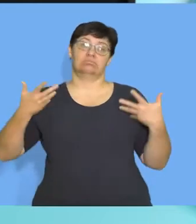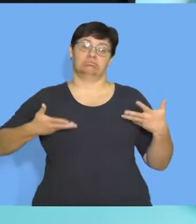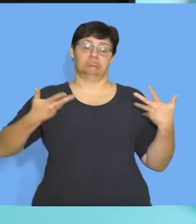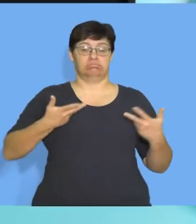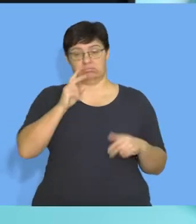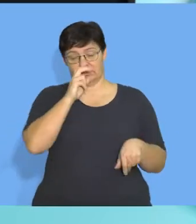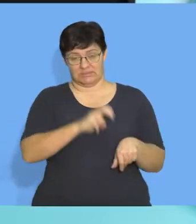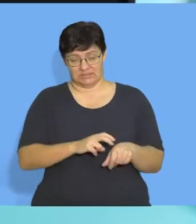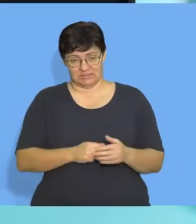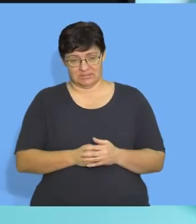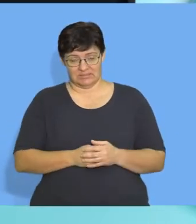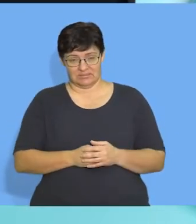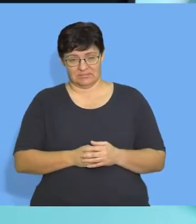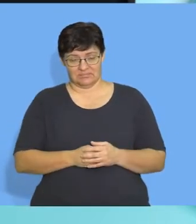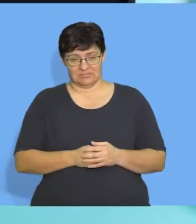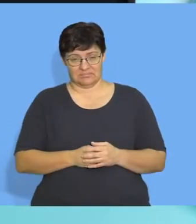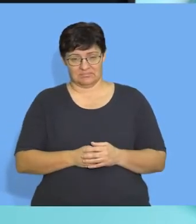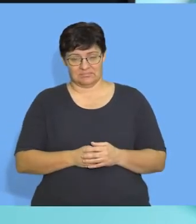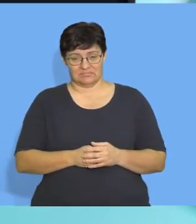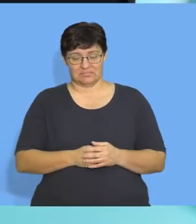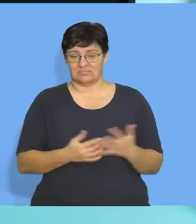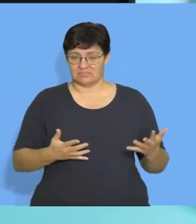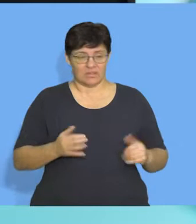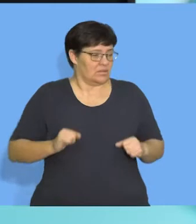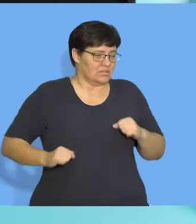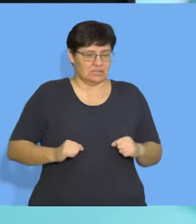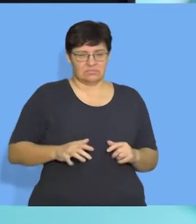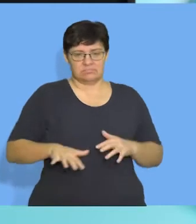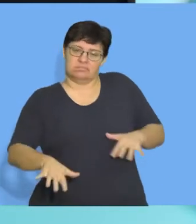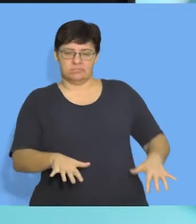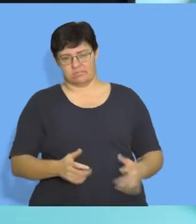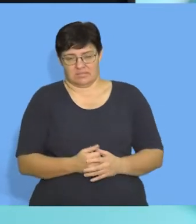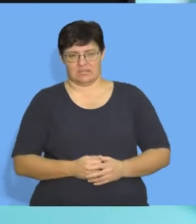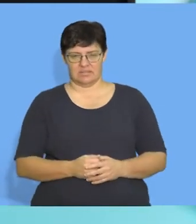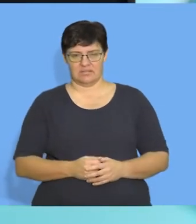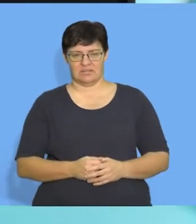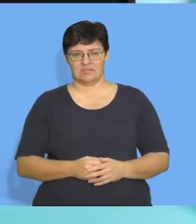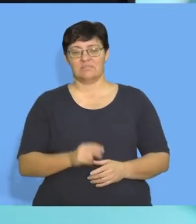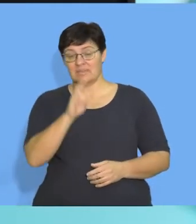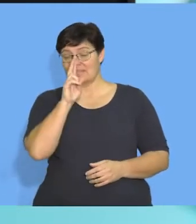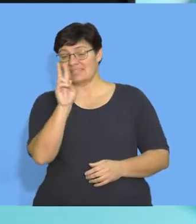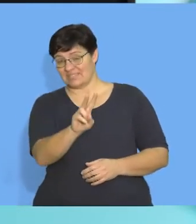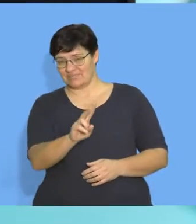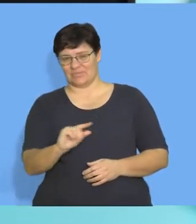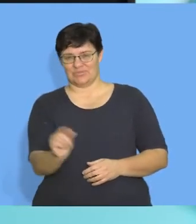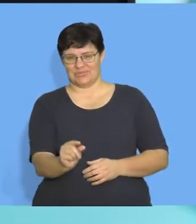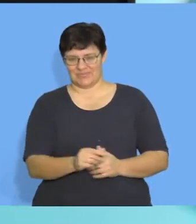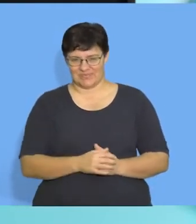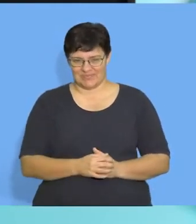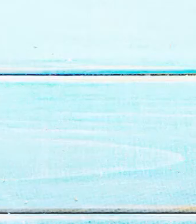So go get some water, quick run around the lounge for 2 seconds, and I'll see you in a couple of